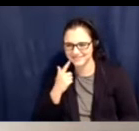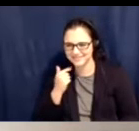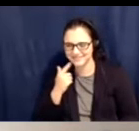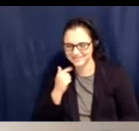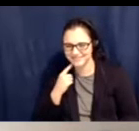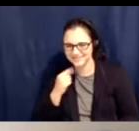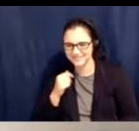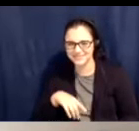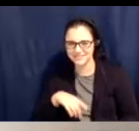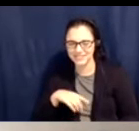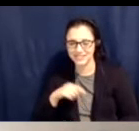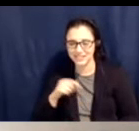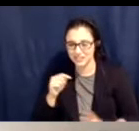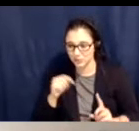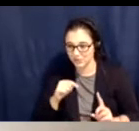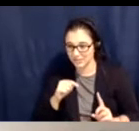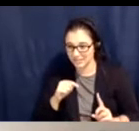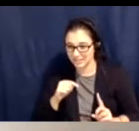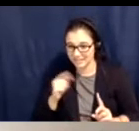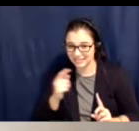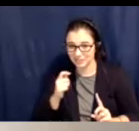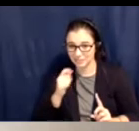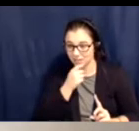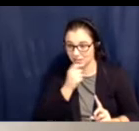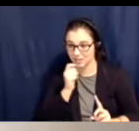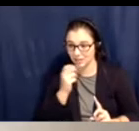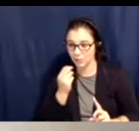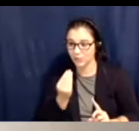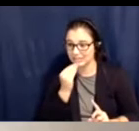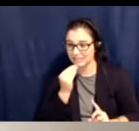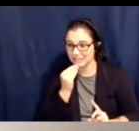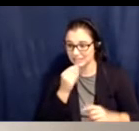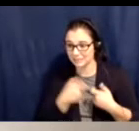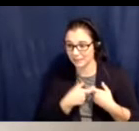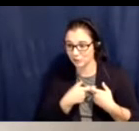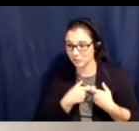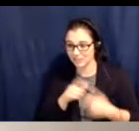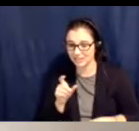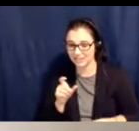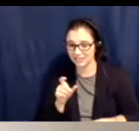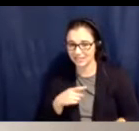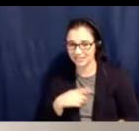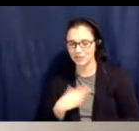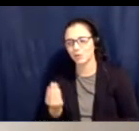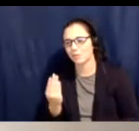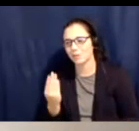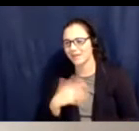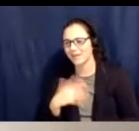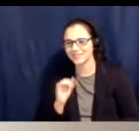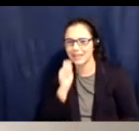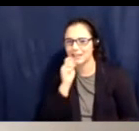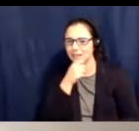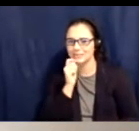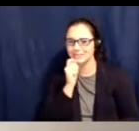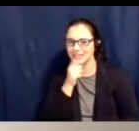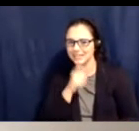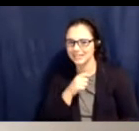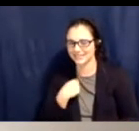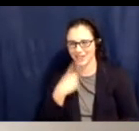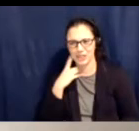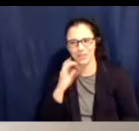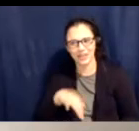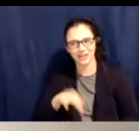So is he putting something on his lips, or is he eating a battery, or she? Oh, come on. It's just like lipstick. Like, yeah, that's what I thought. It